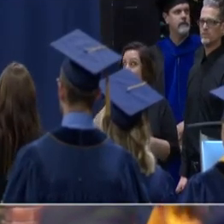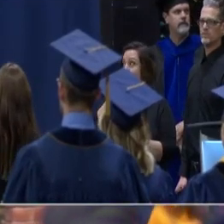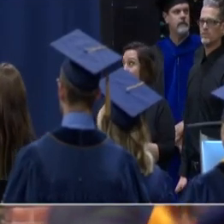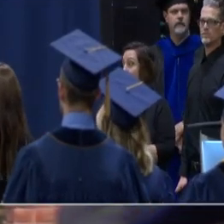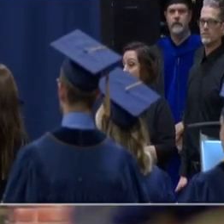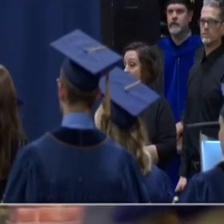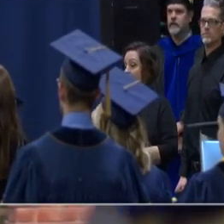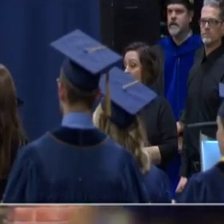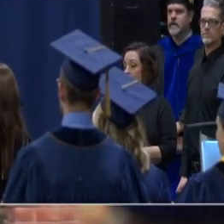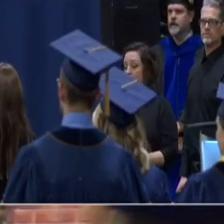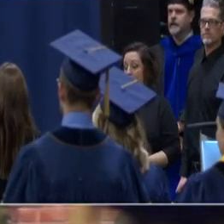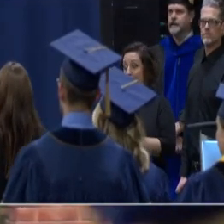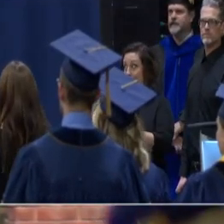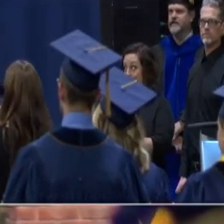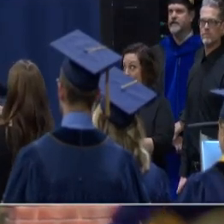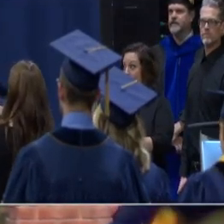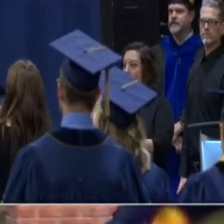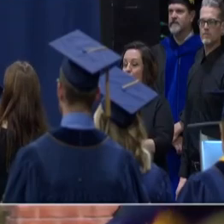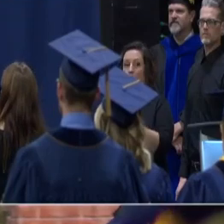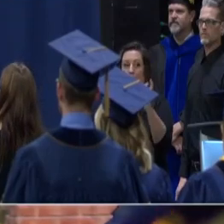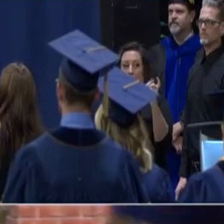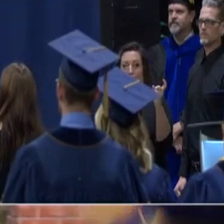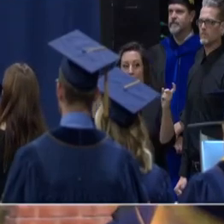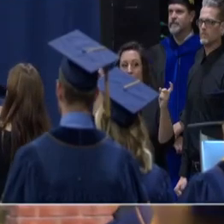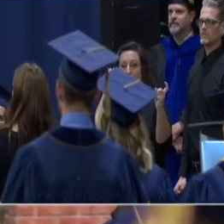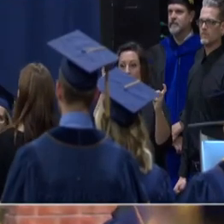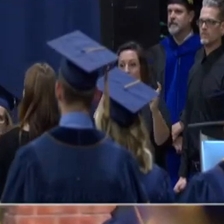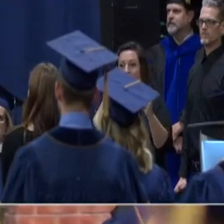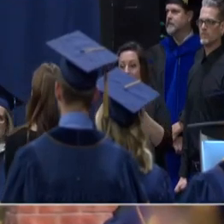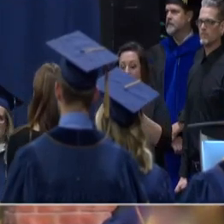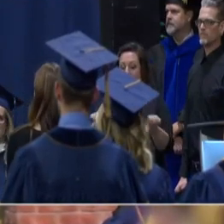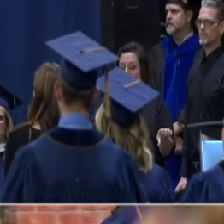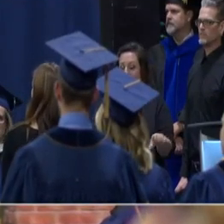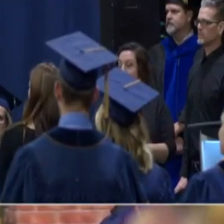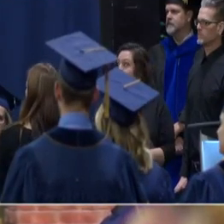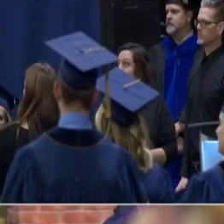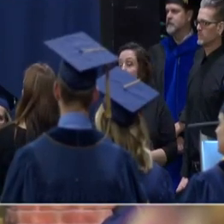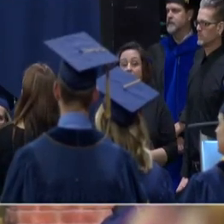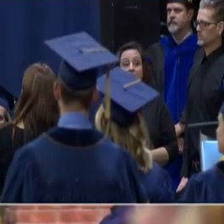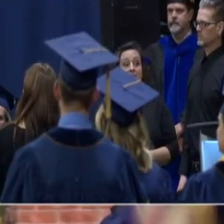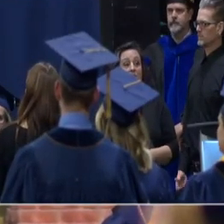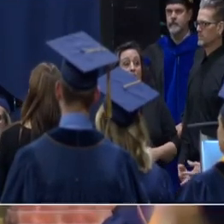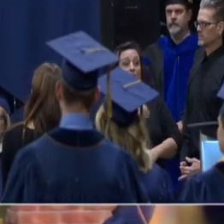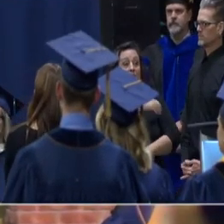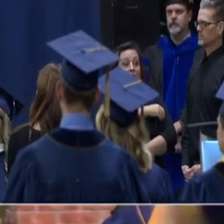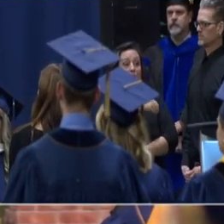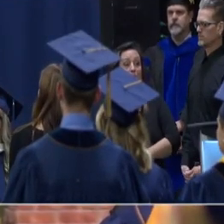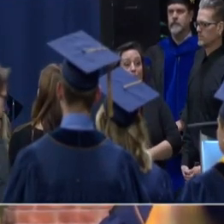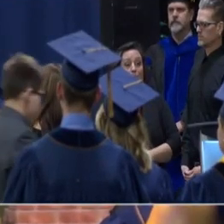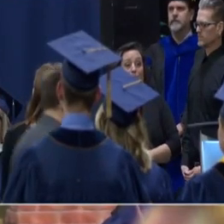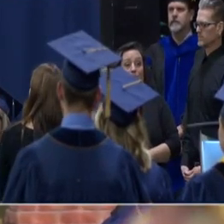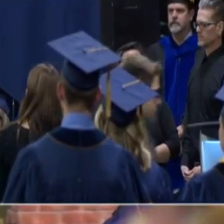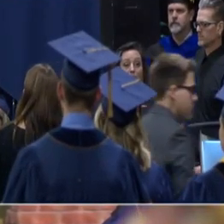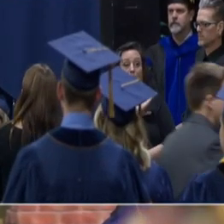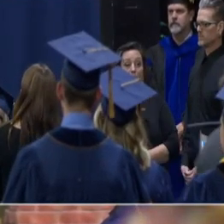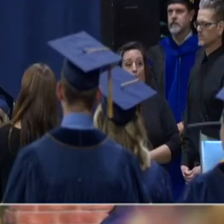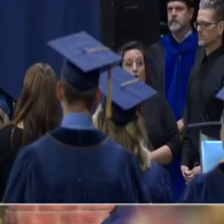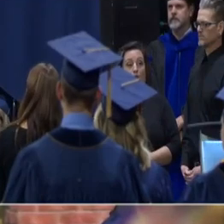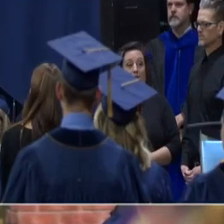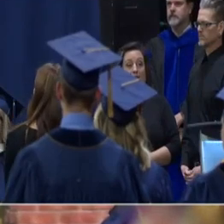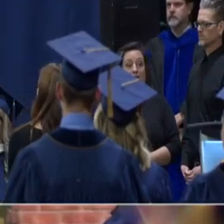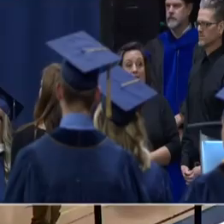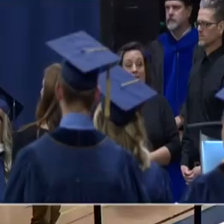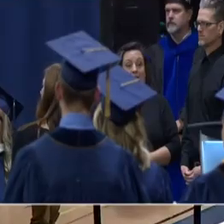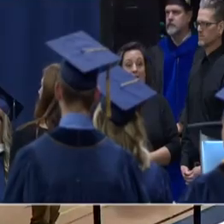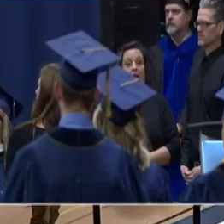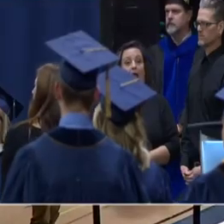to you for the conferring of these degrees. By the virtue of the authority vested in me by the Board of Trustees,